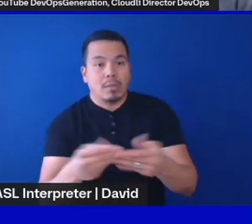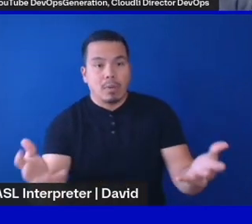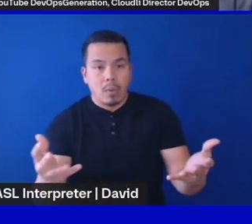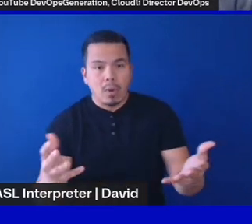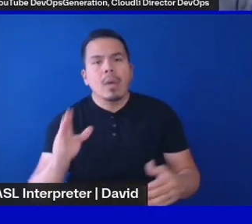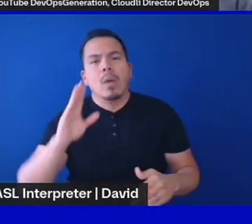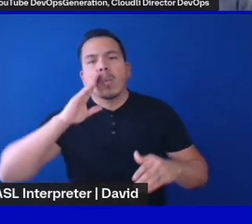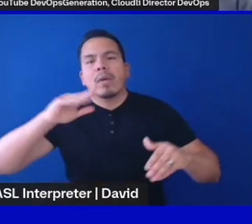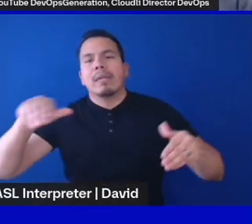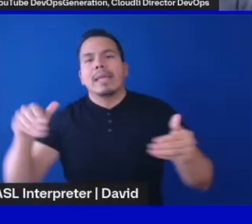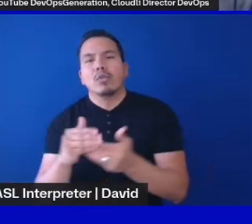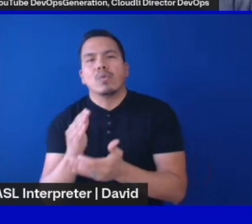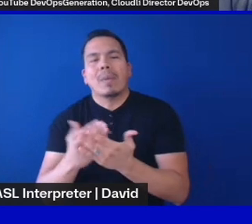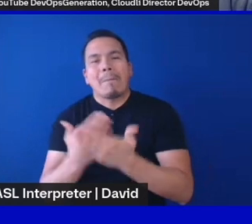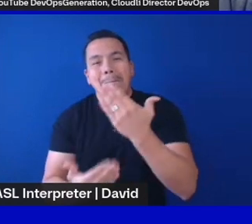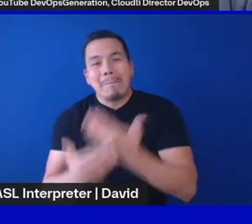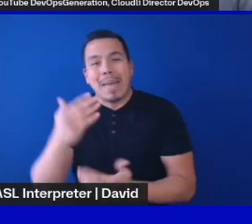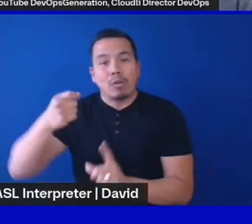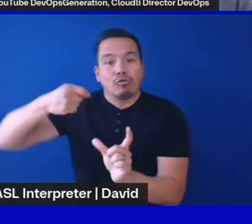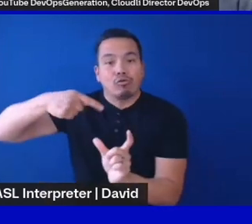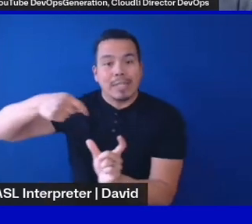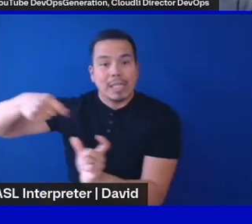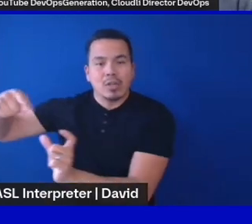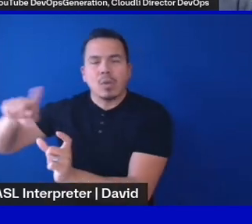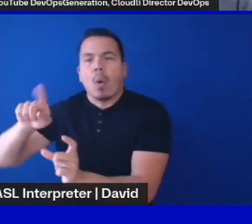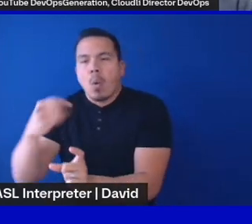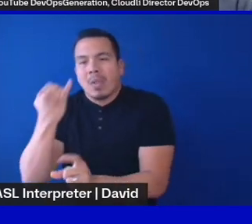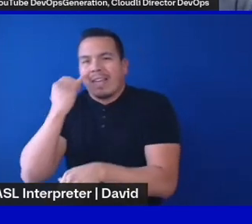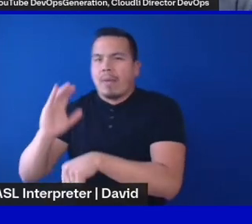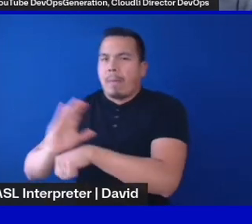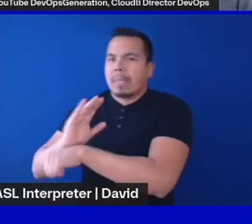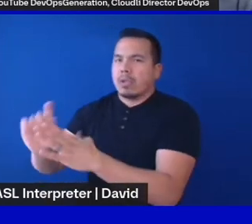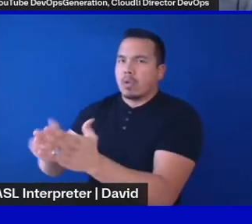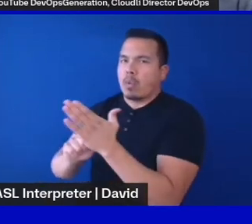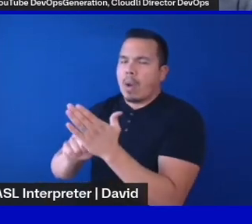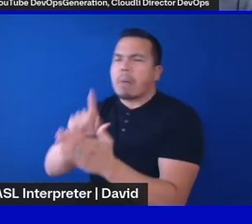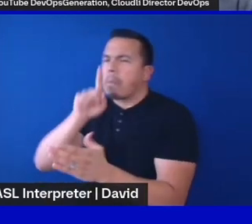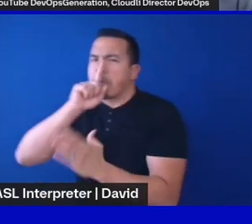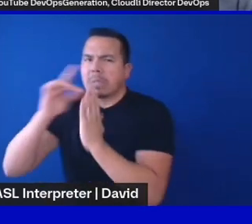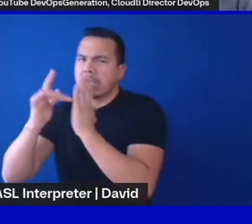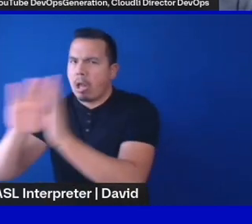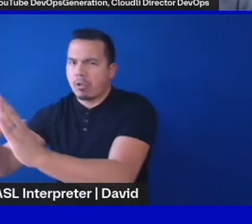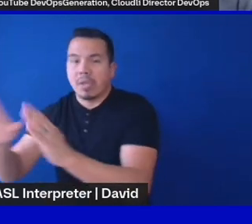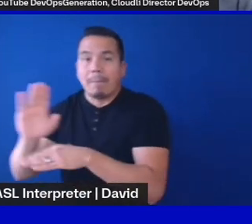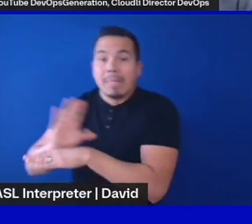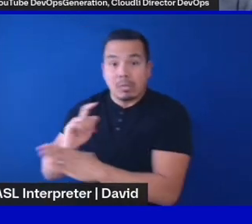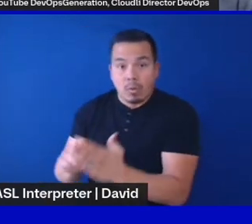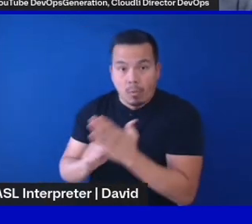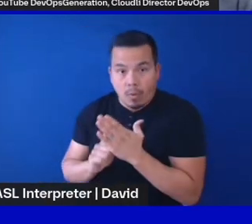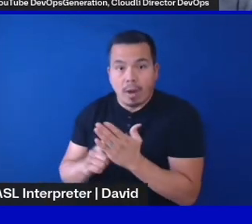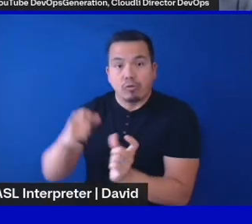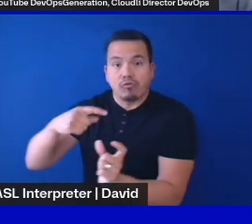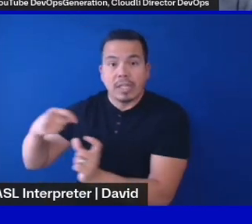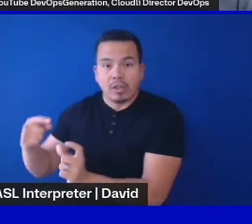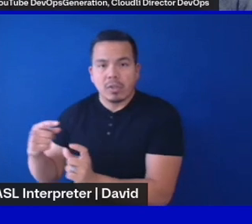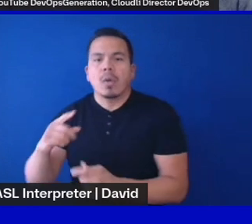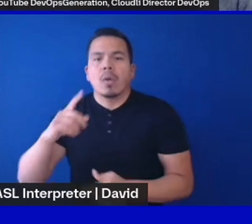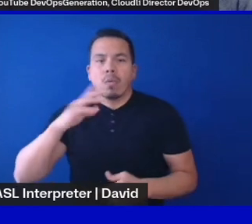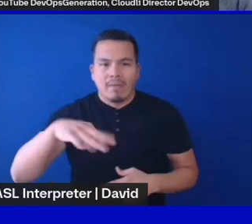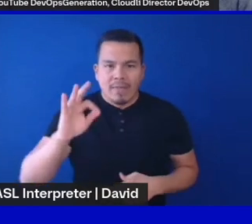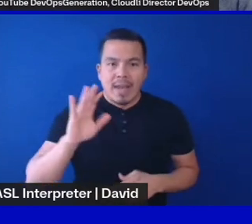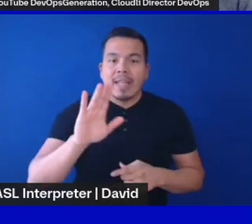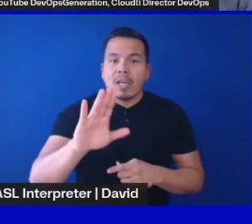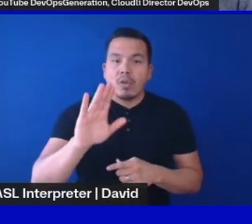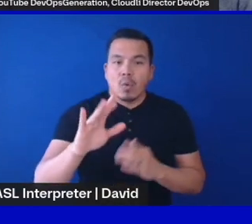introducing manual triggers only as the business requires, not as technology requires, you'll find that your production gating process can be